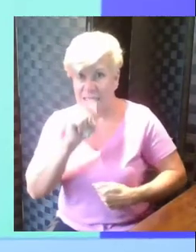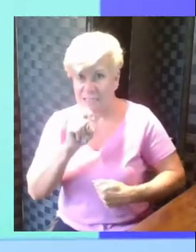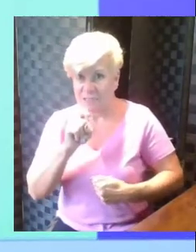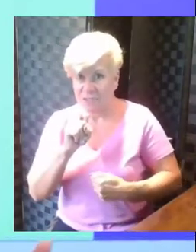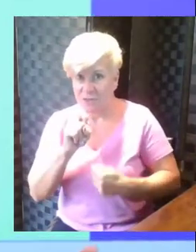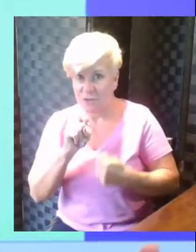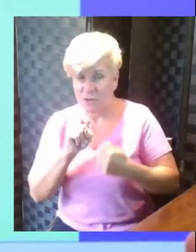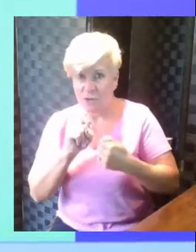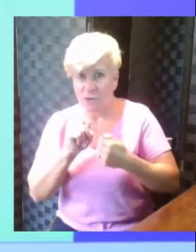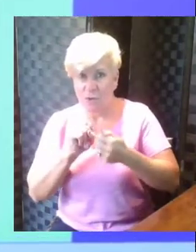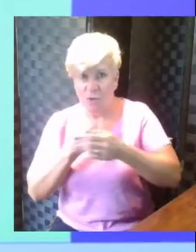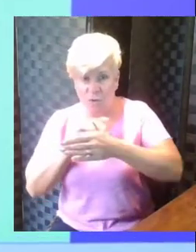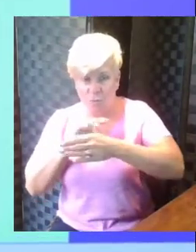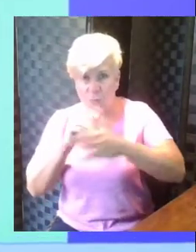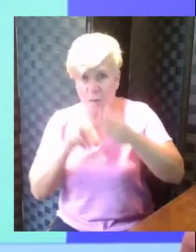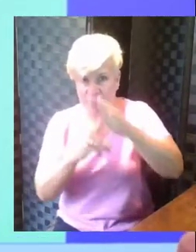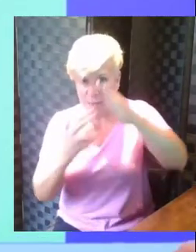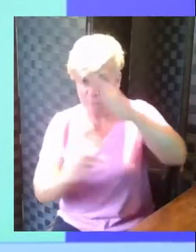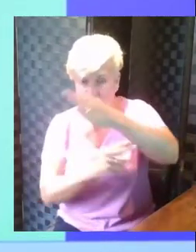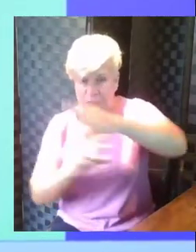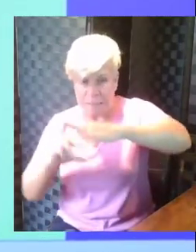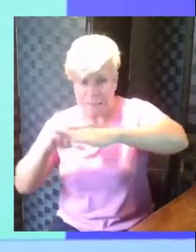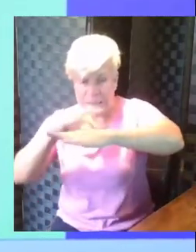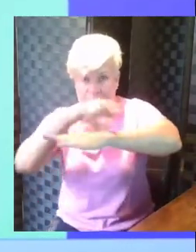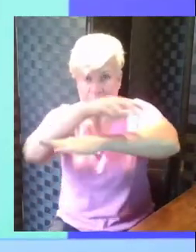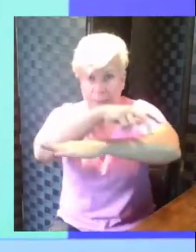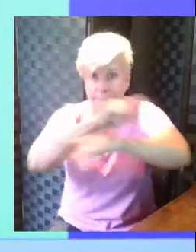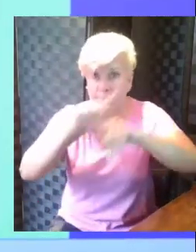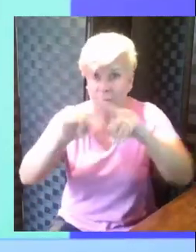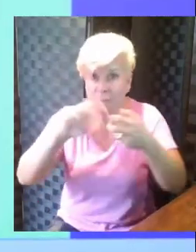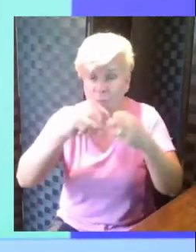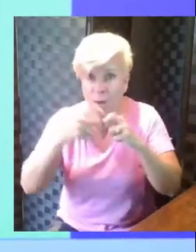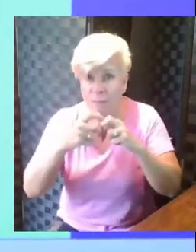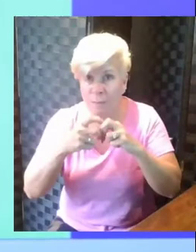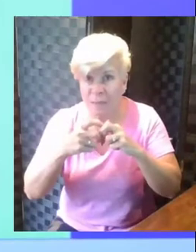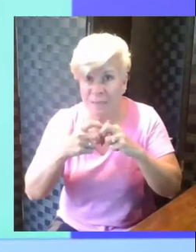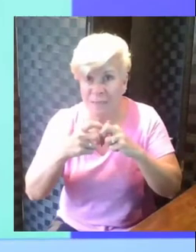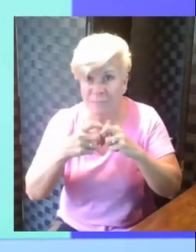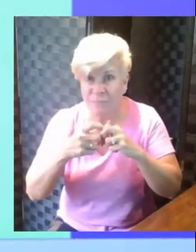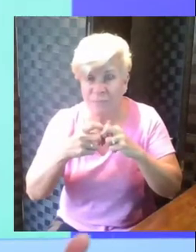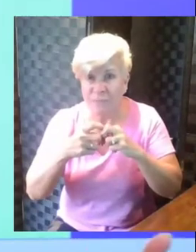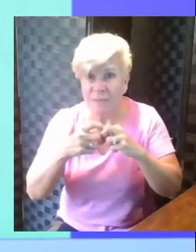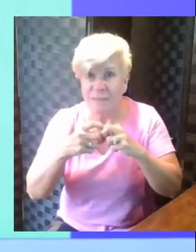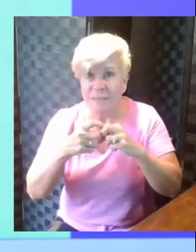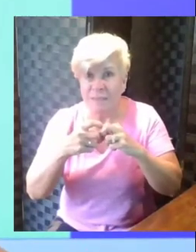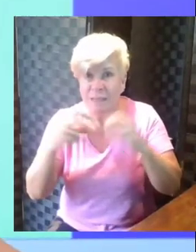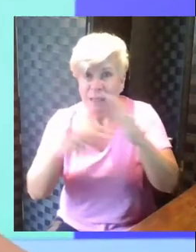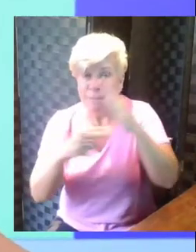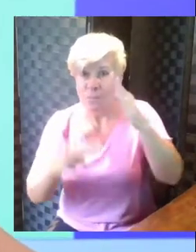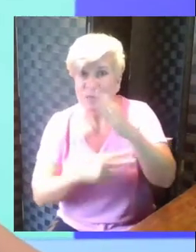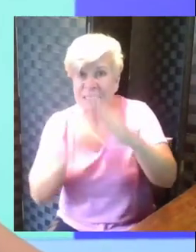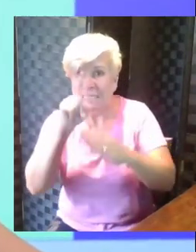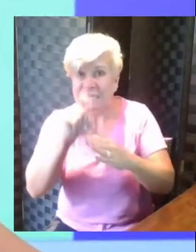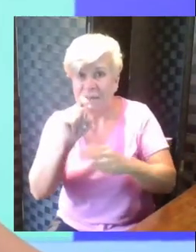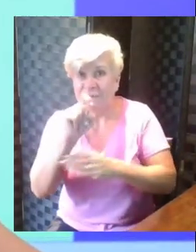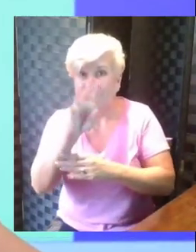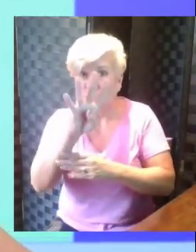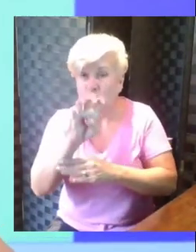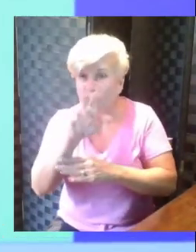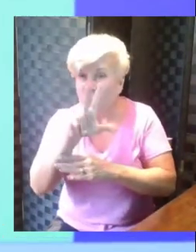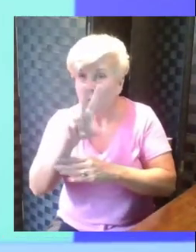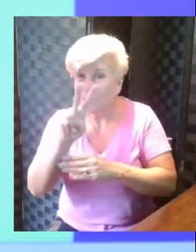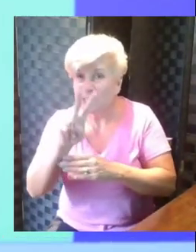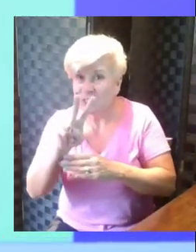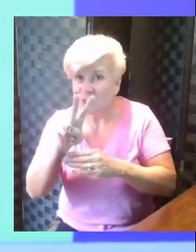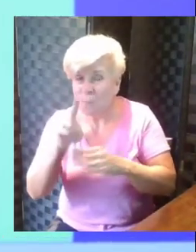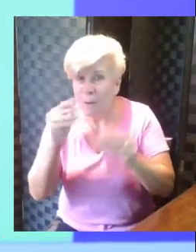has to cross a giant bridge, but the problem is the bridge needs 432 pieces of wood,